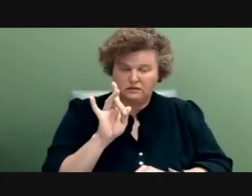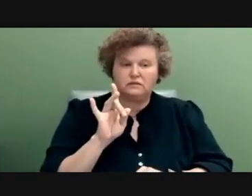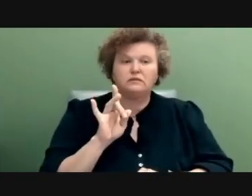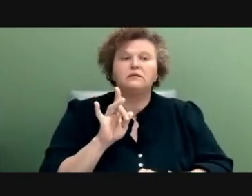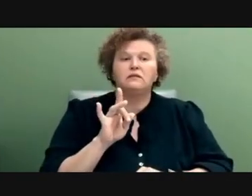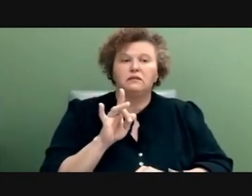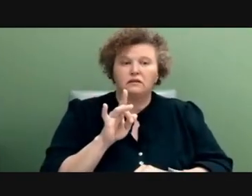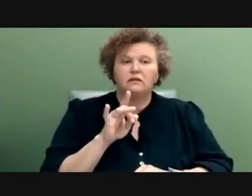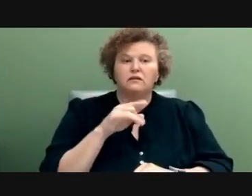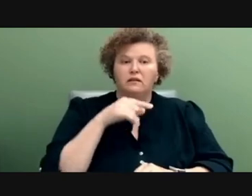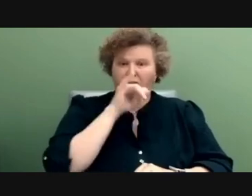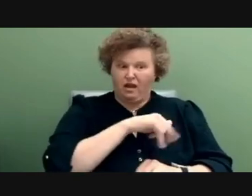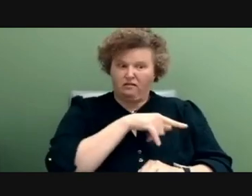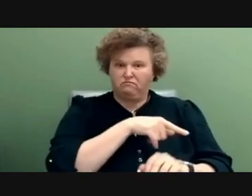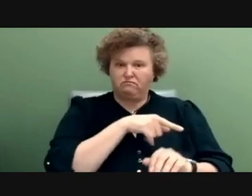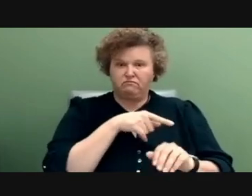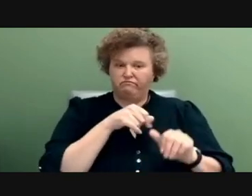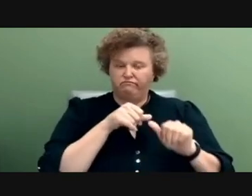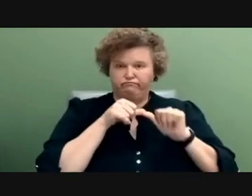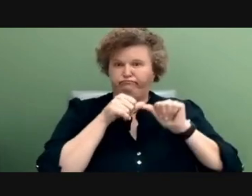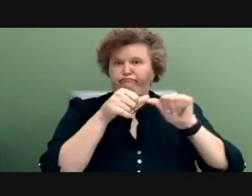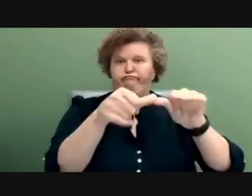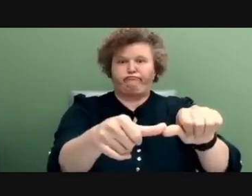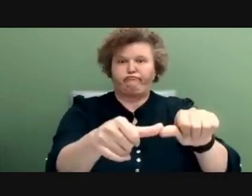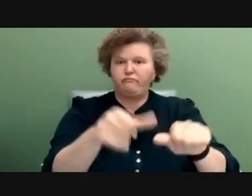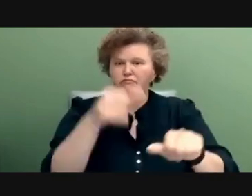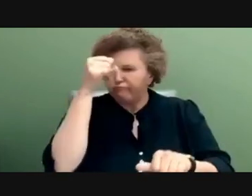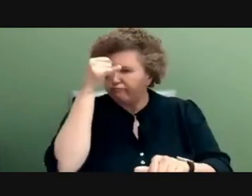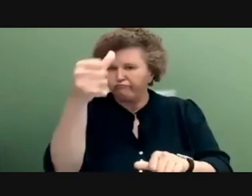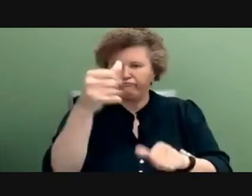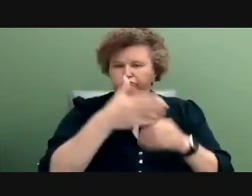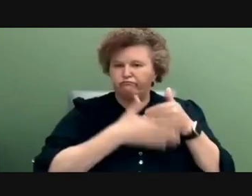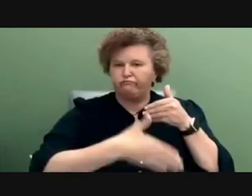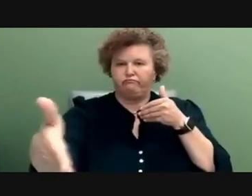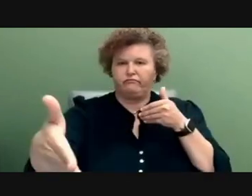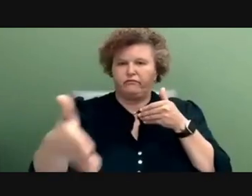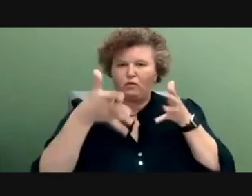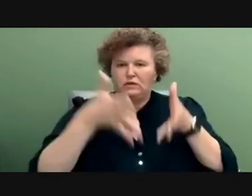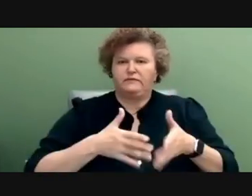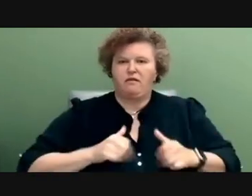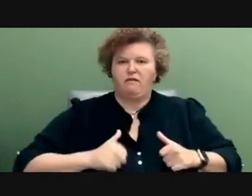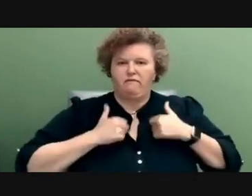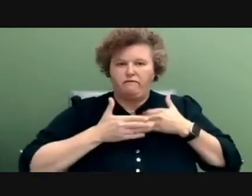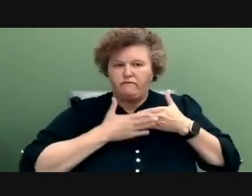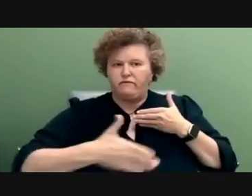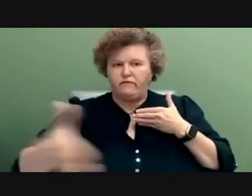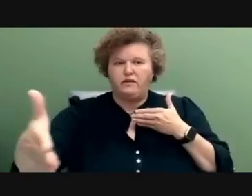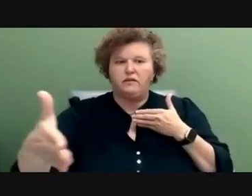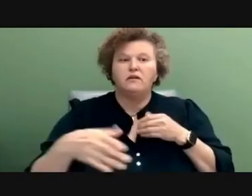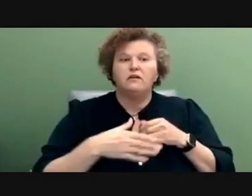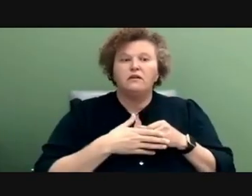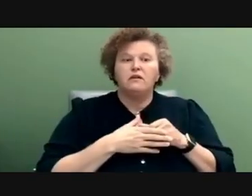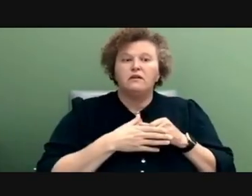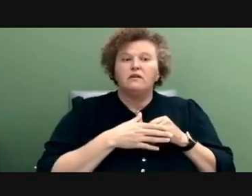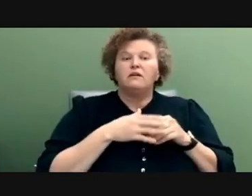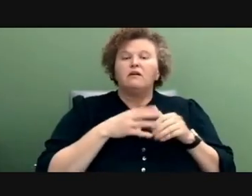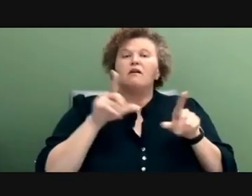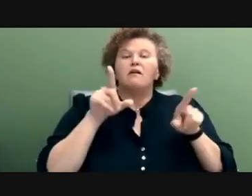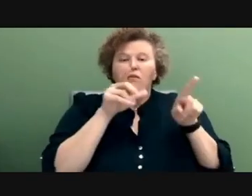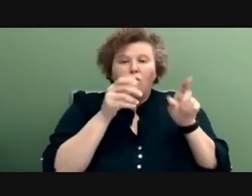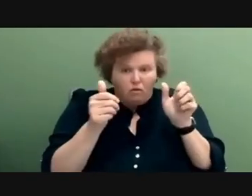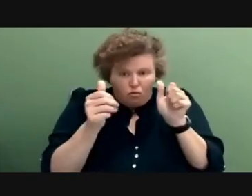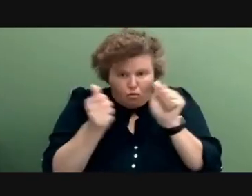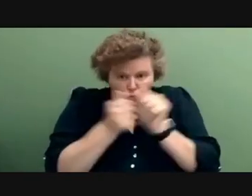disability before the age of 18. And then they continue to have that labeling of disability for the rest of their